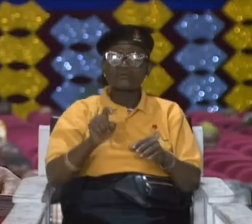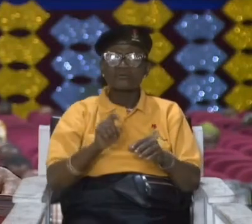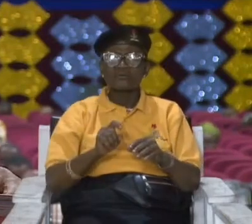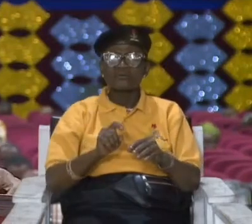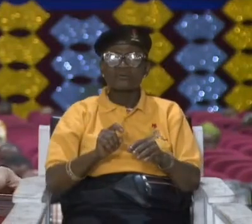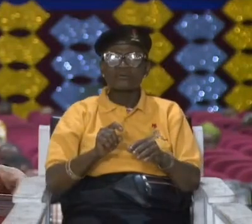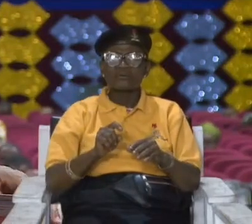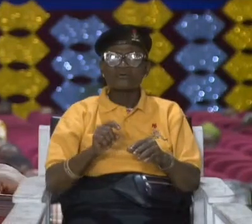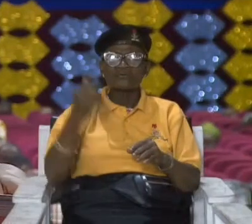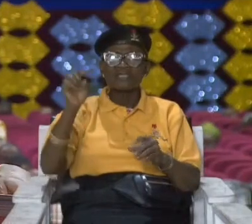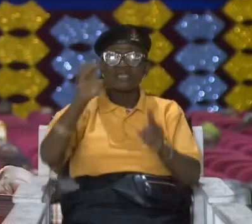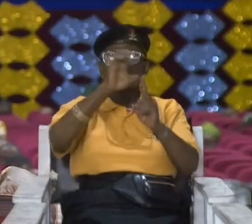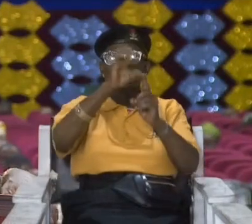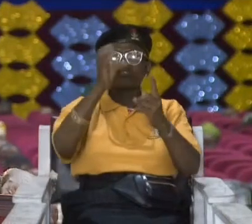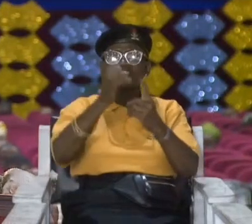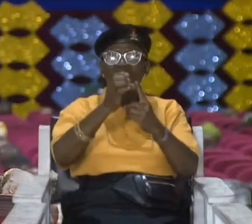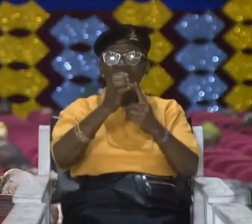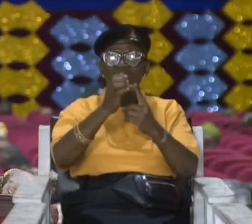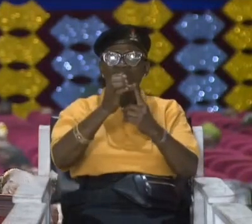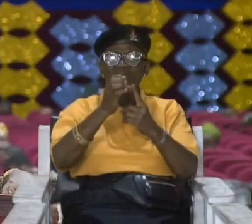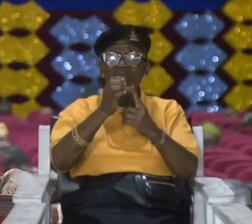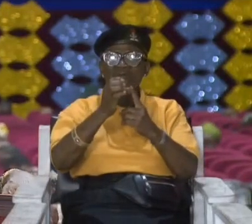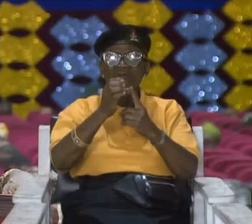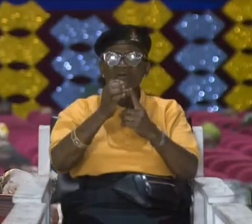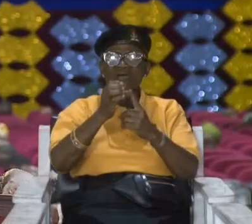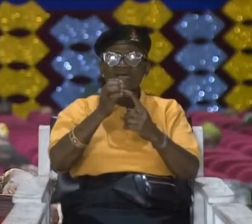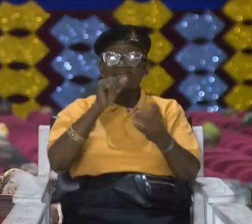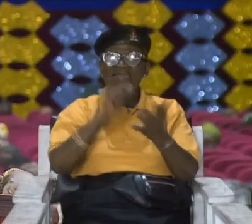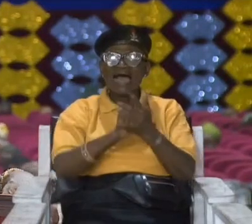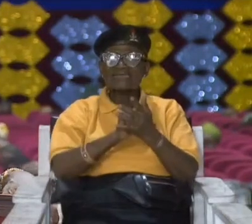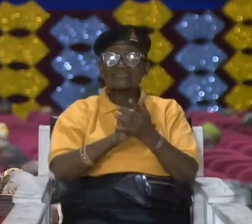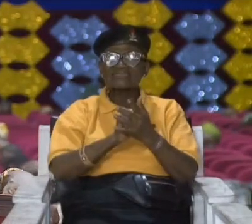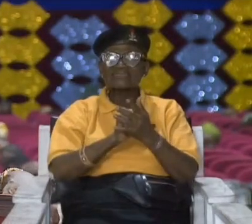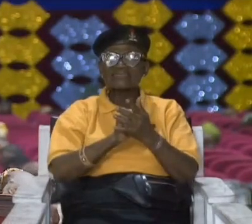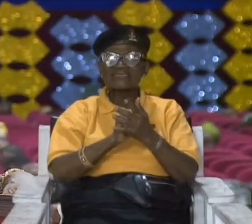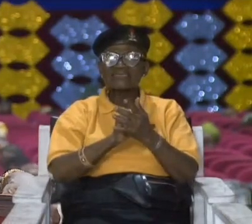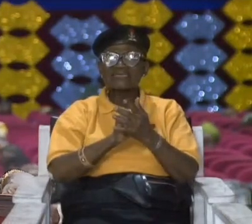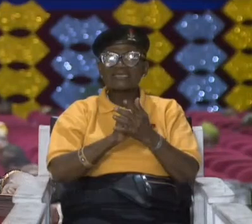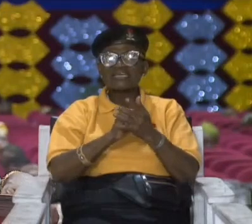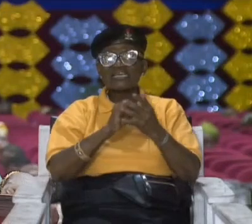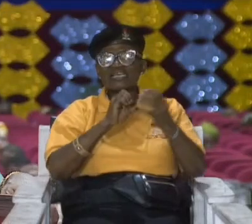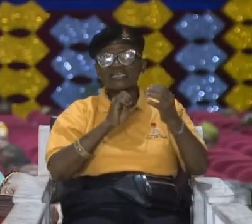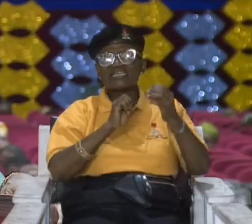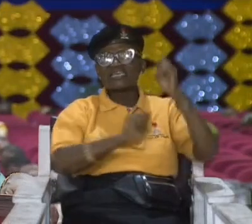The condition that Elijah gave